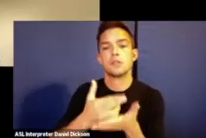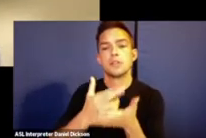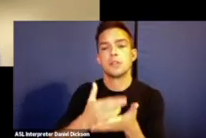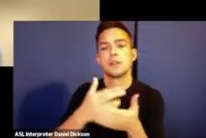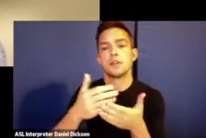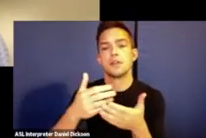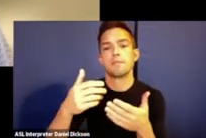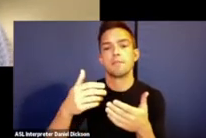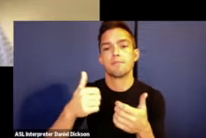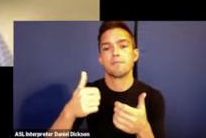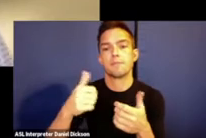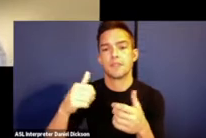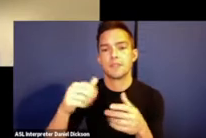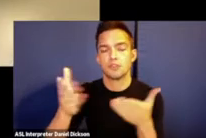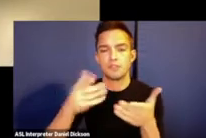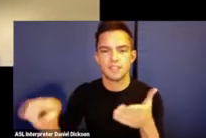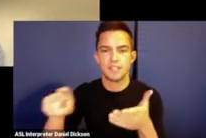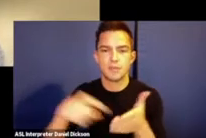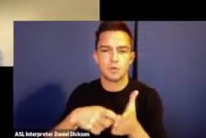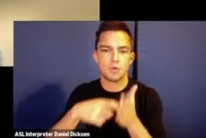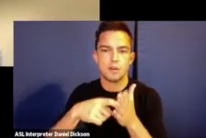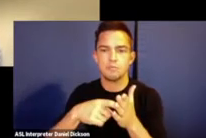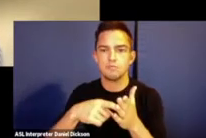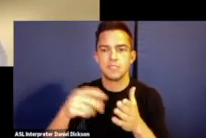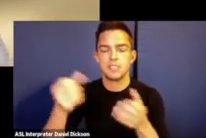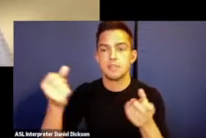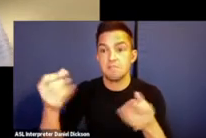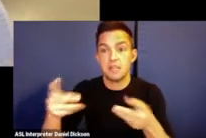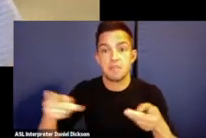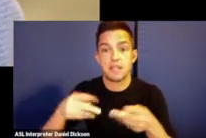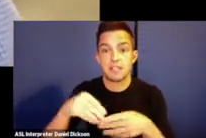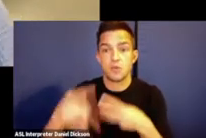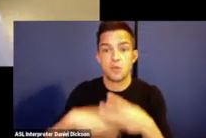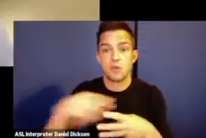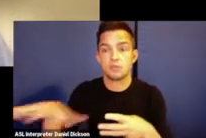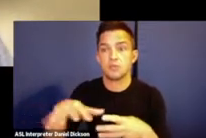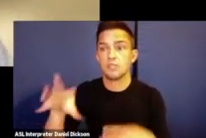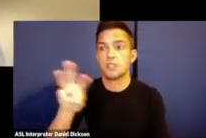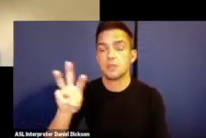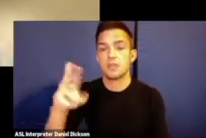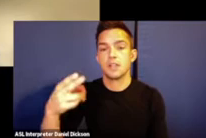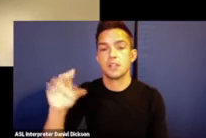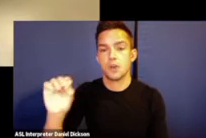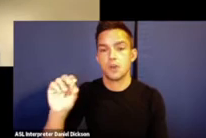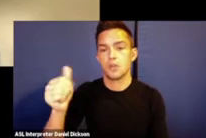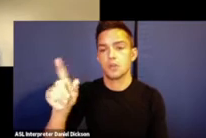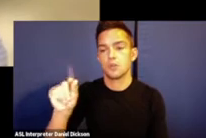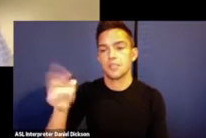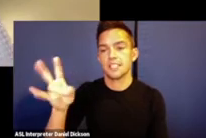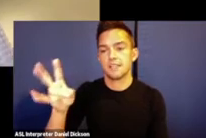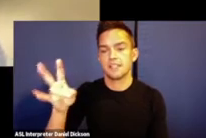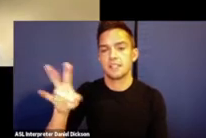habilitation services that they require in many parts of the world. WHO in 2017 launched an initiative